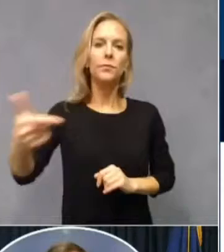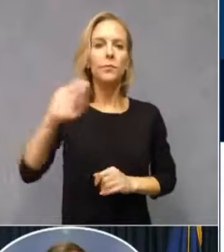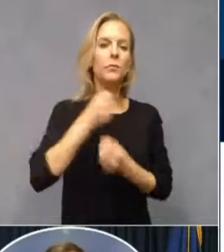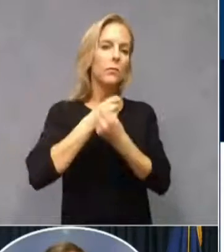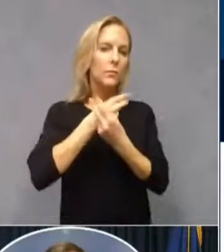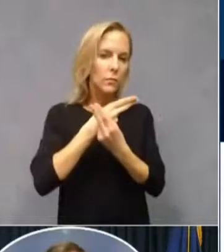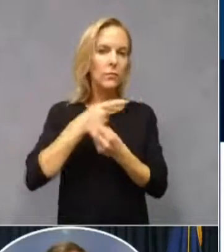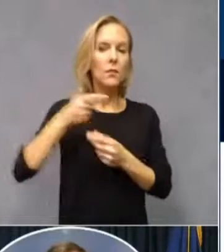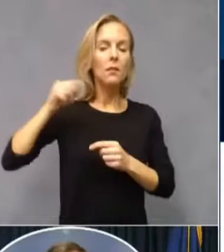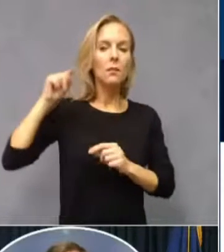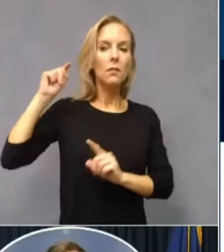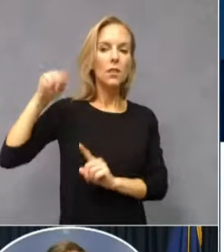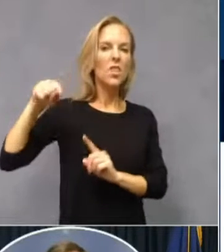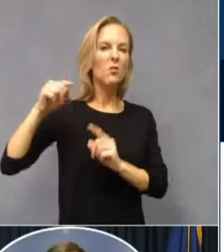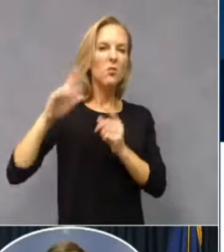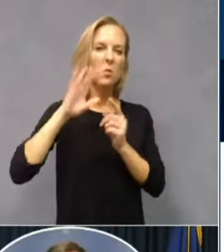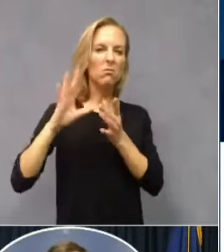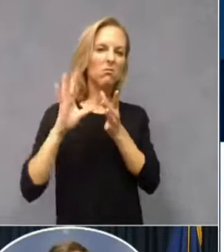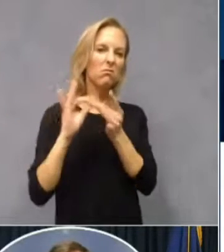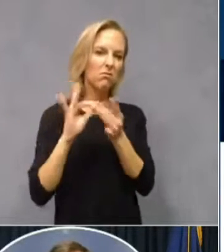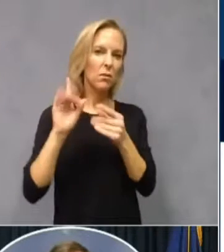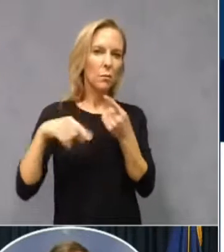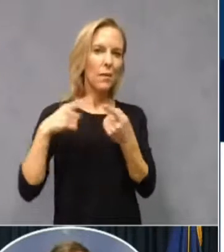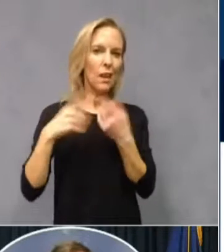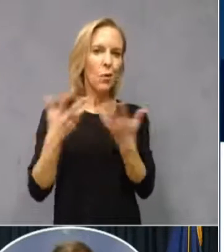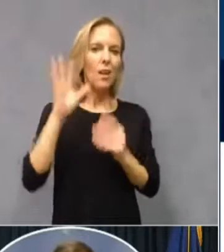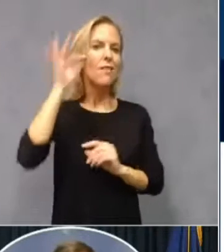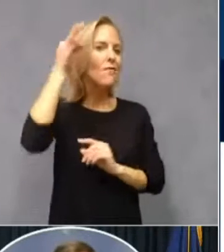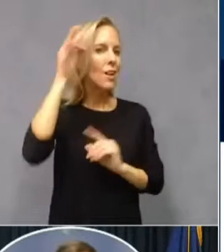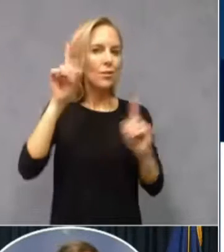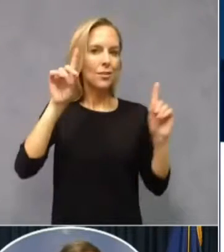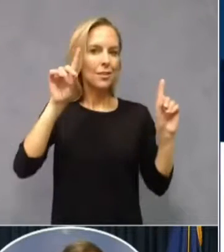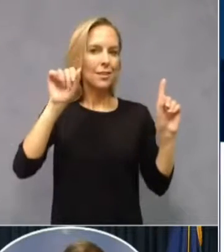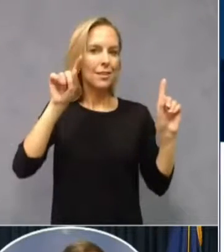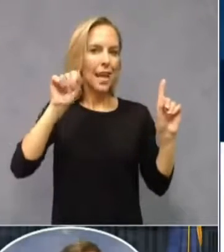go through a little of the federal data used by Dr. Birx today.